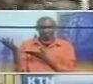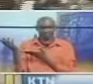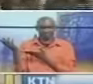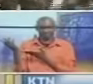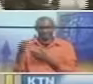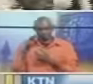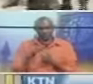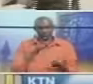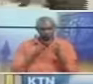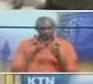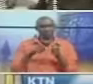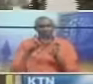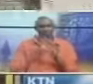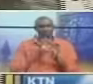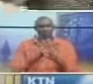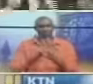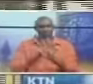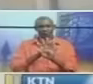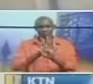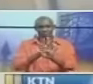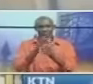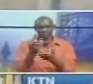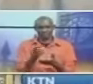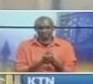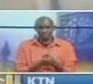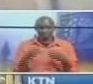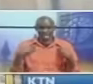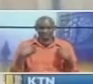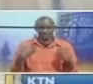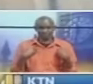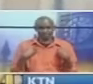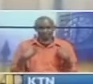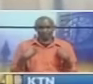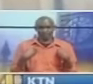They march into the stadium and take position. We have